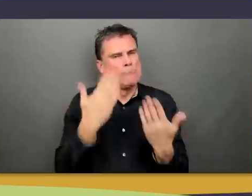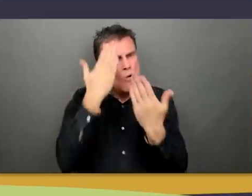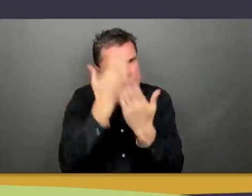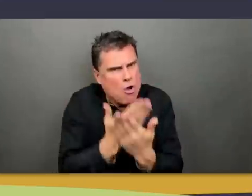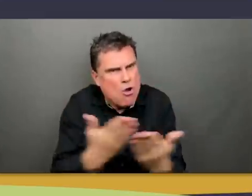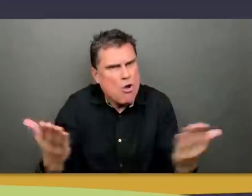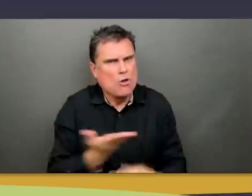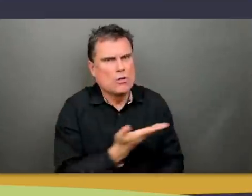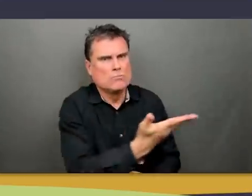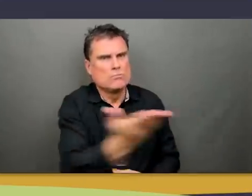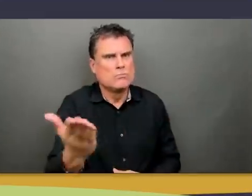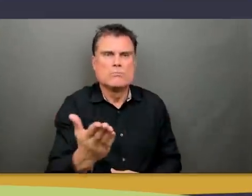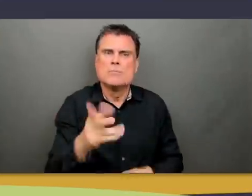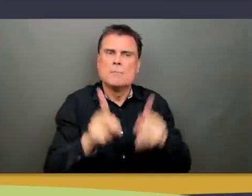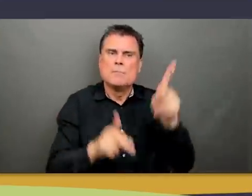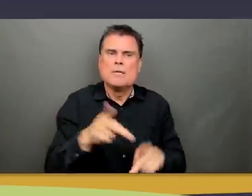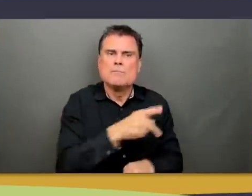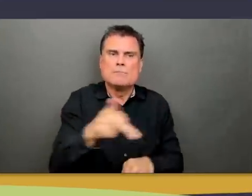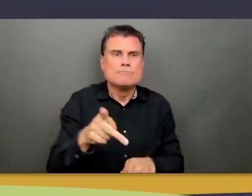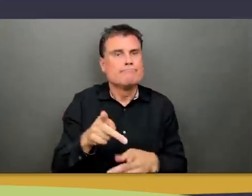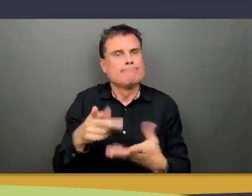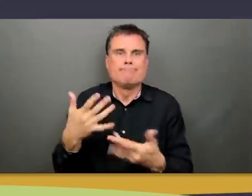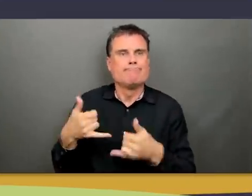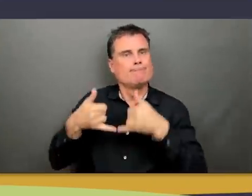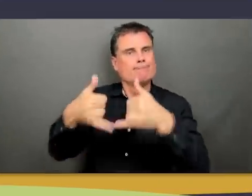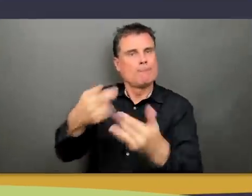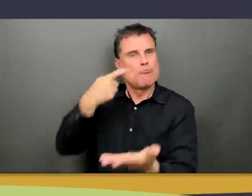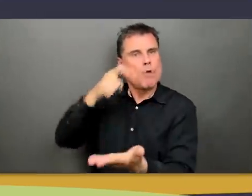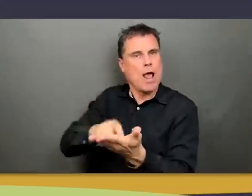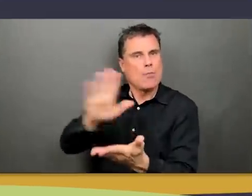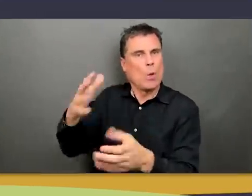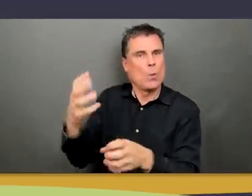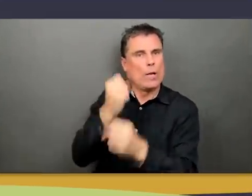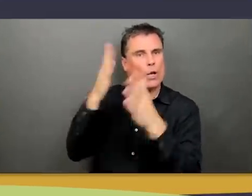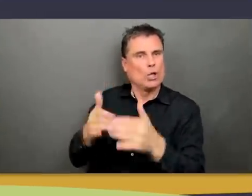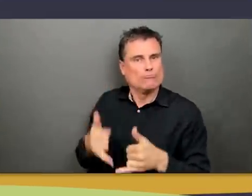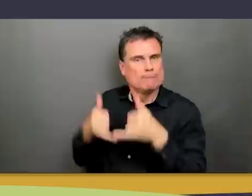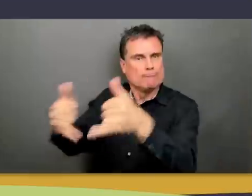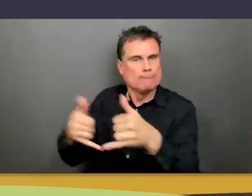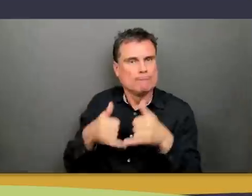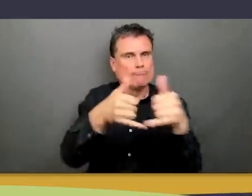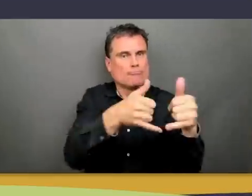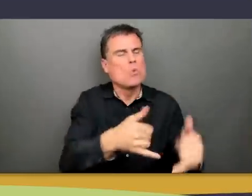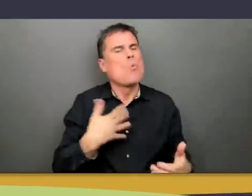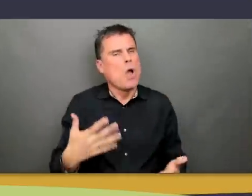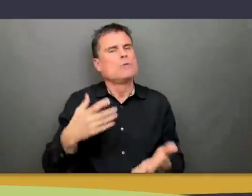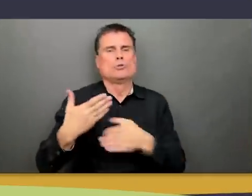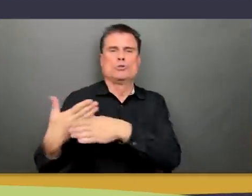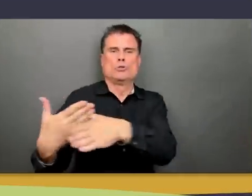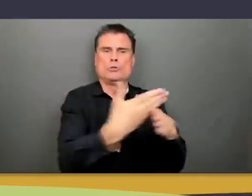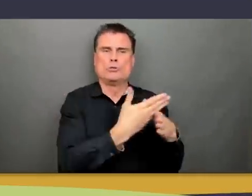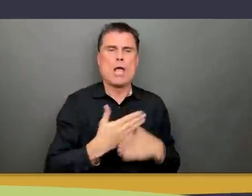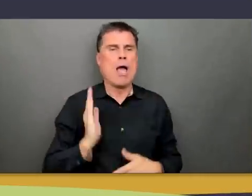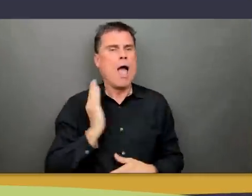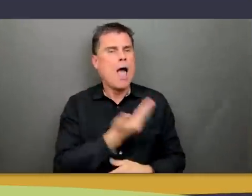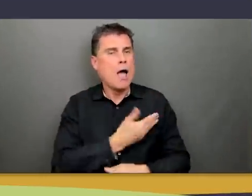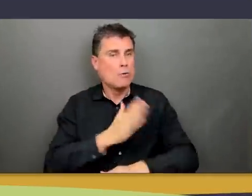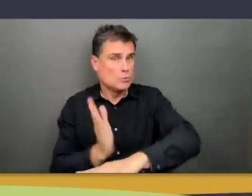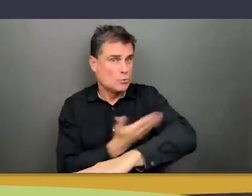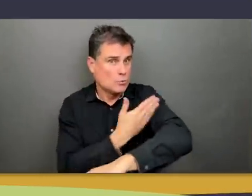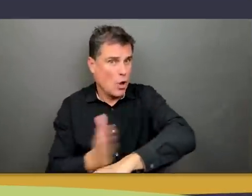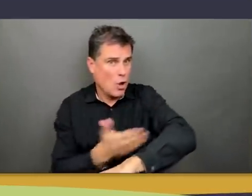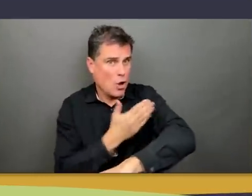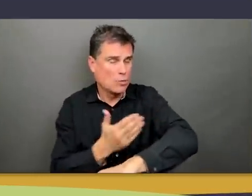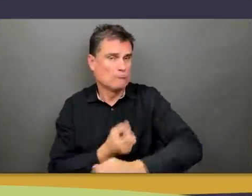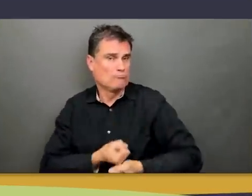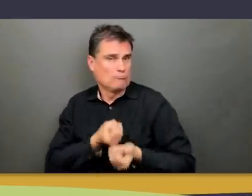for the good work that they do and share song. Because there's an old one that shared with me when I was in Vancouver, when there's no higher